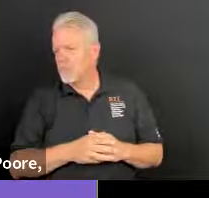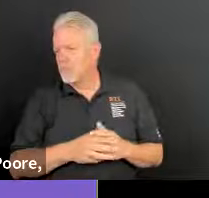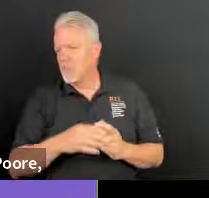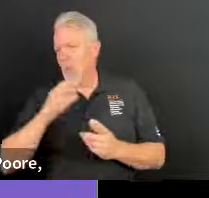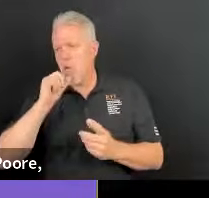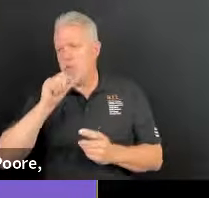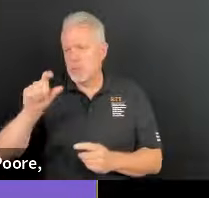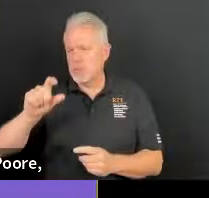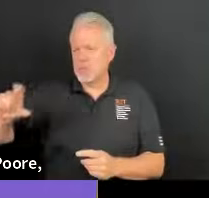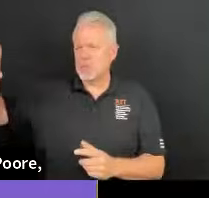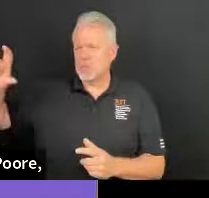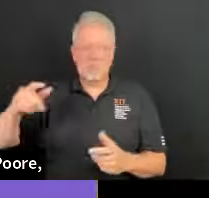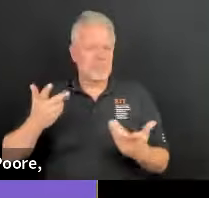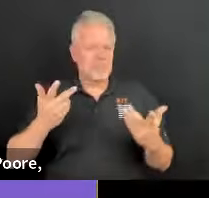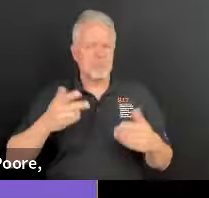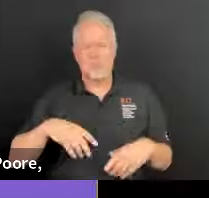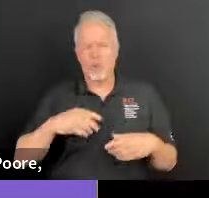there,